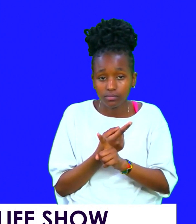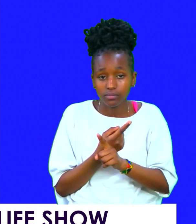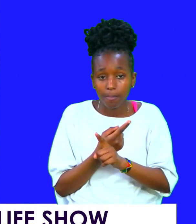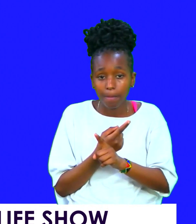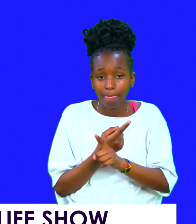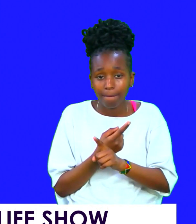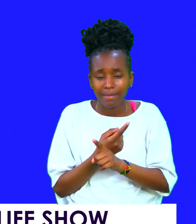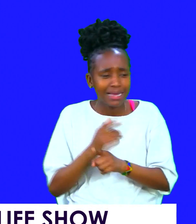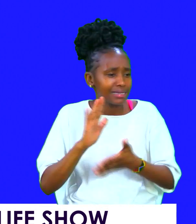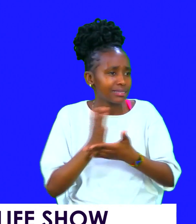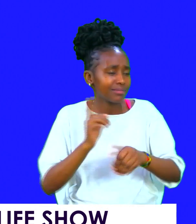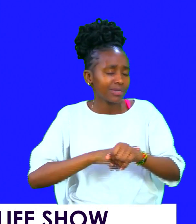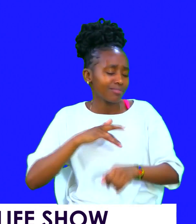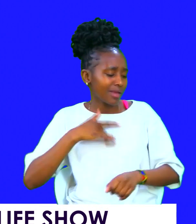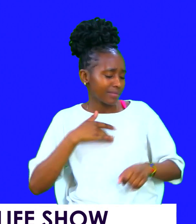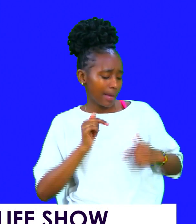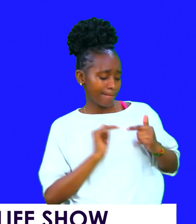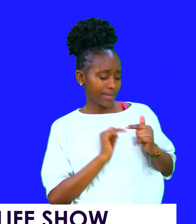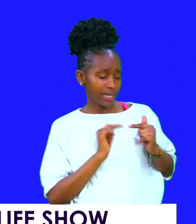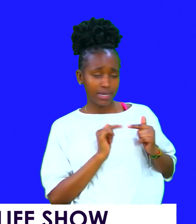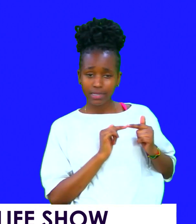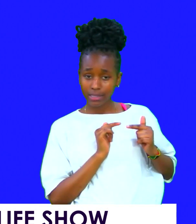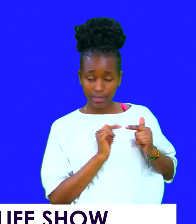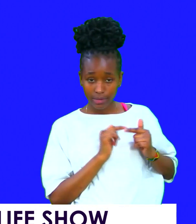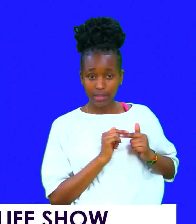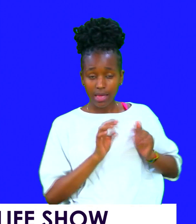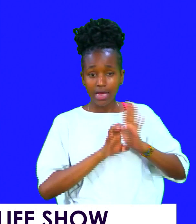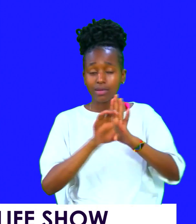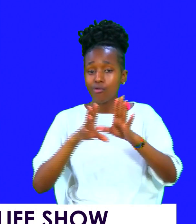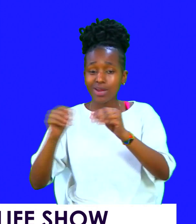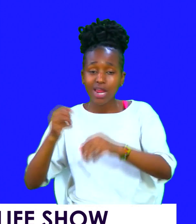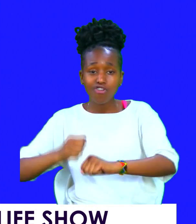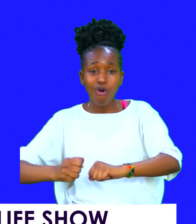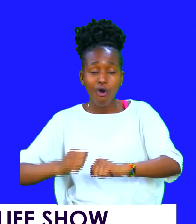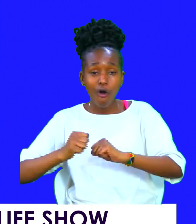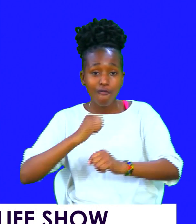It pains us so much when we get into our offices